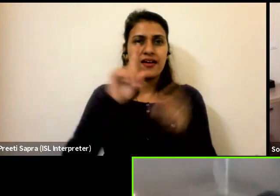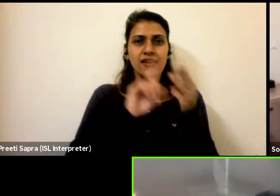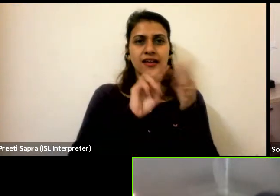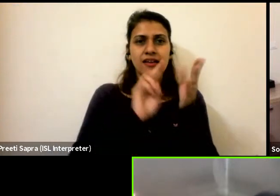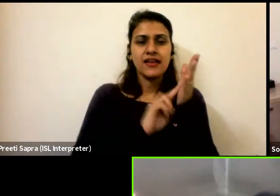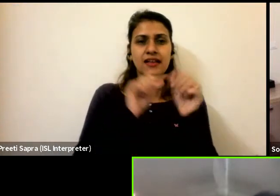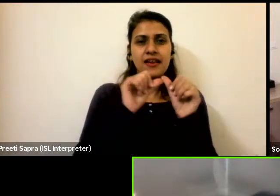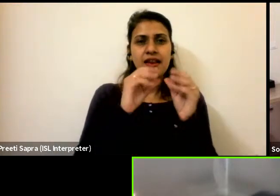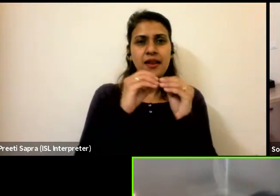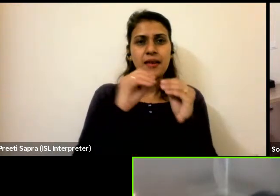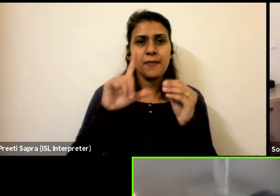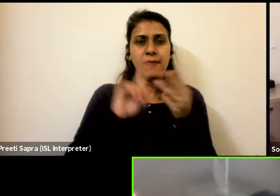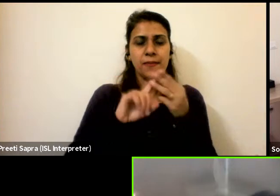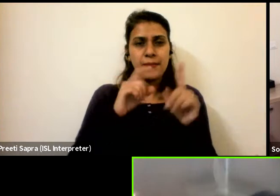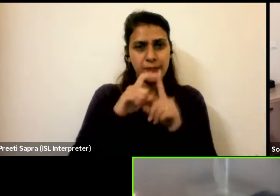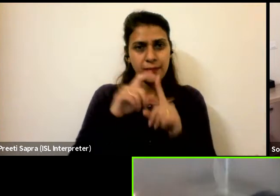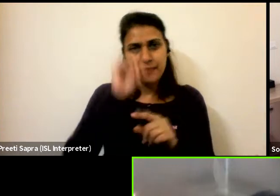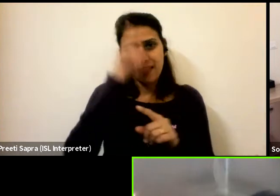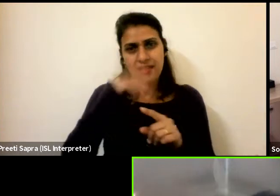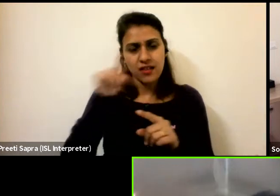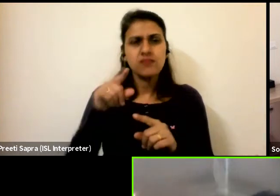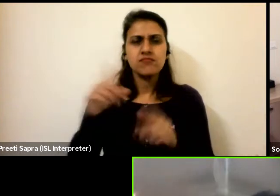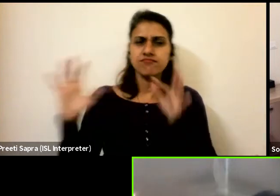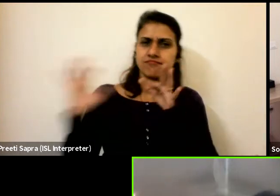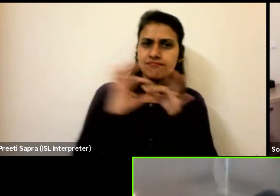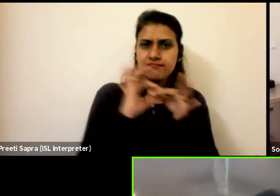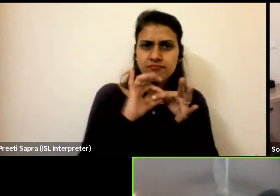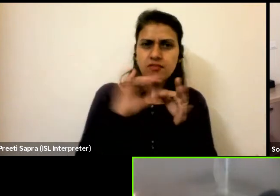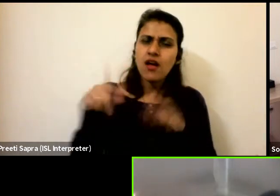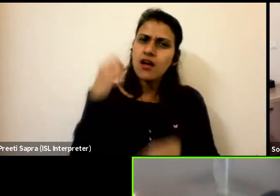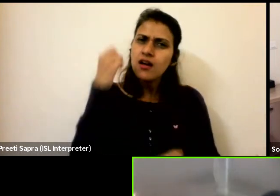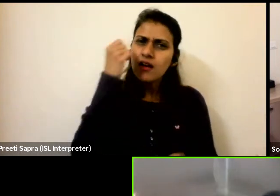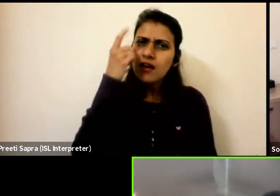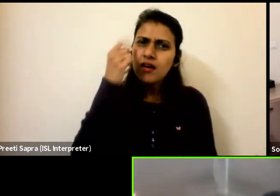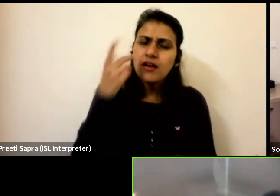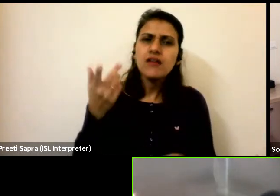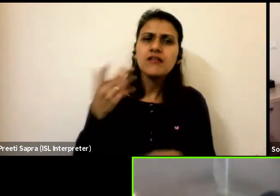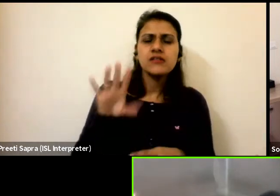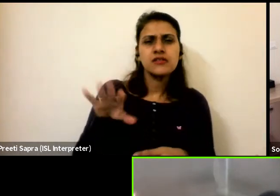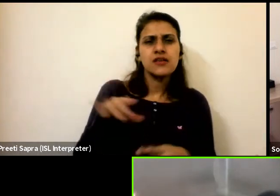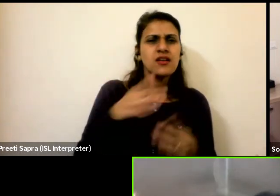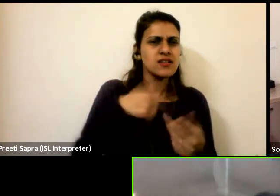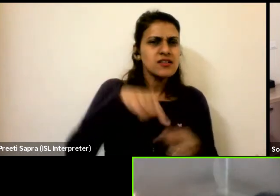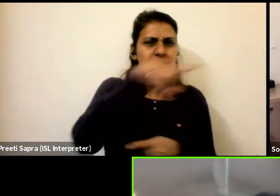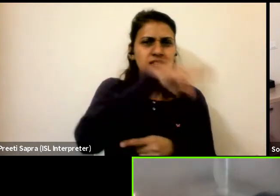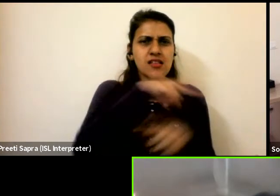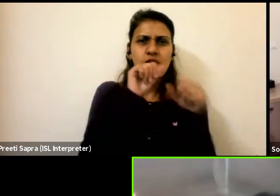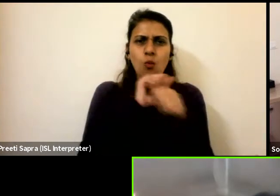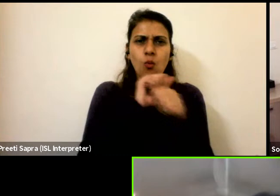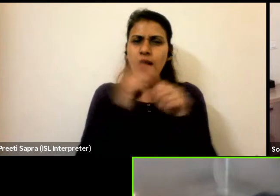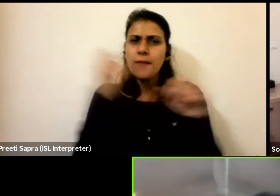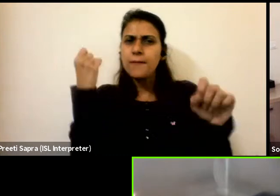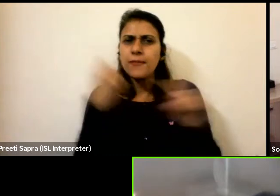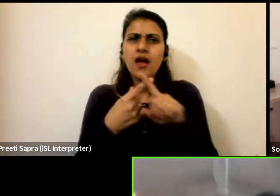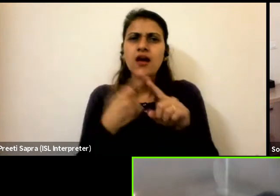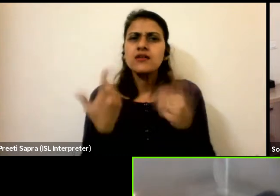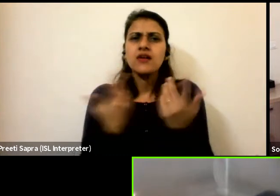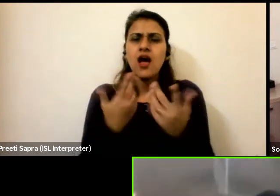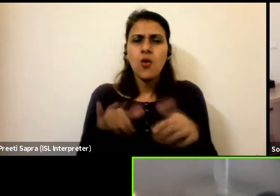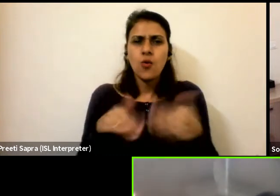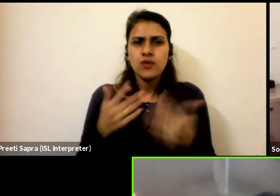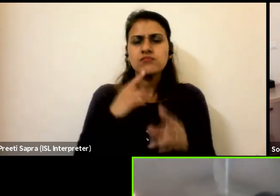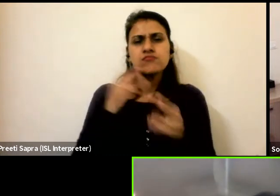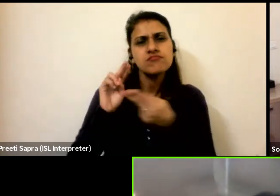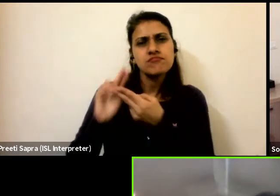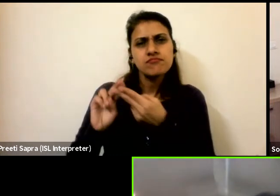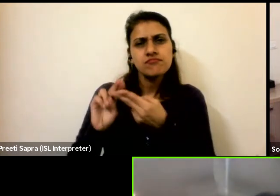through many of our work processes to understand where in the work stream these people could be fitted in. And once